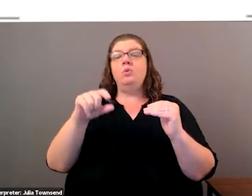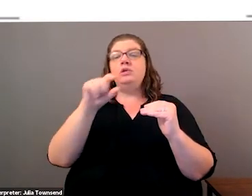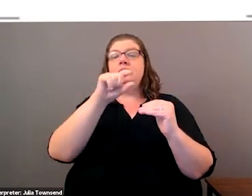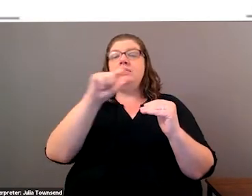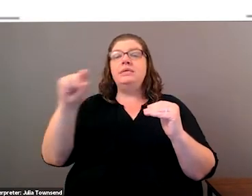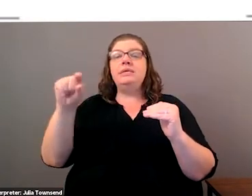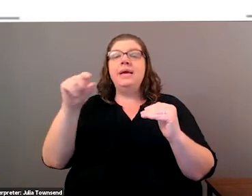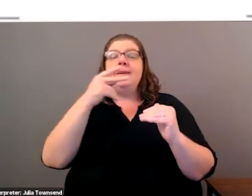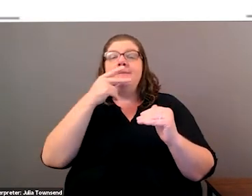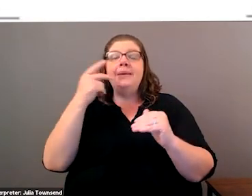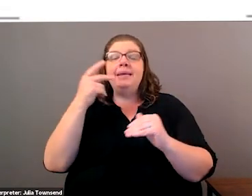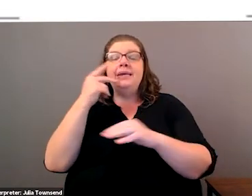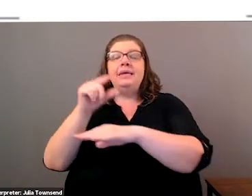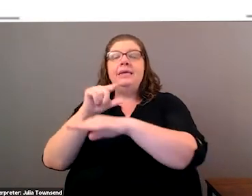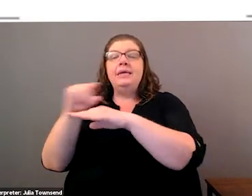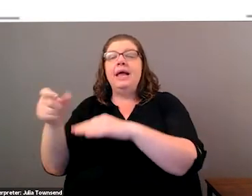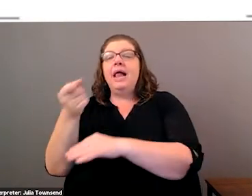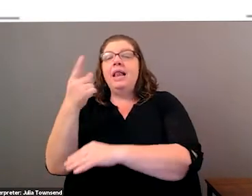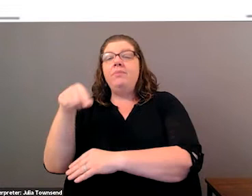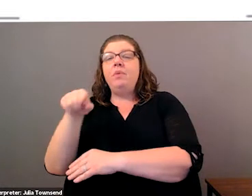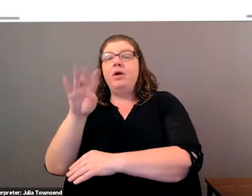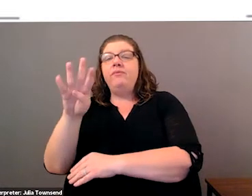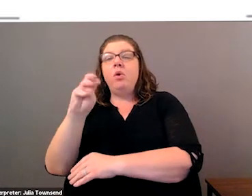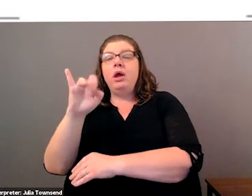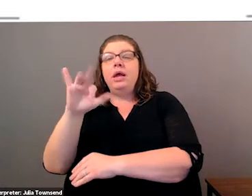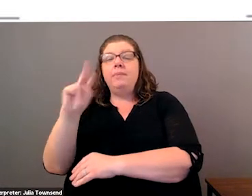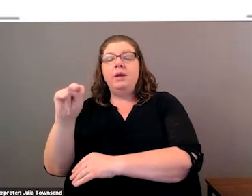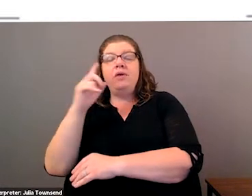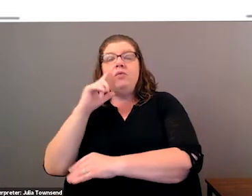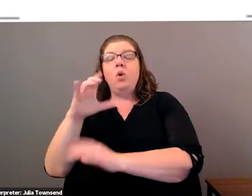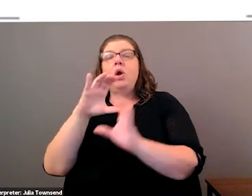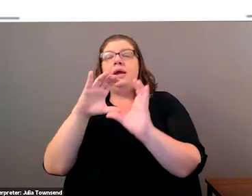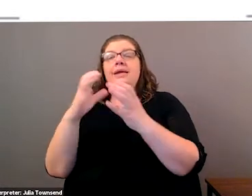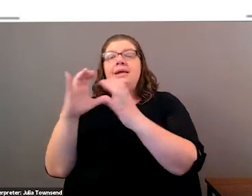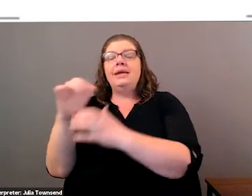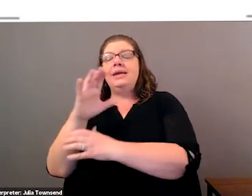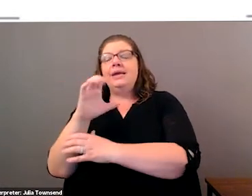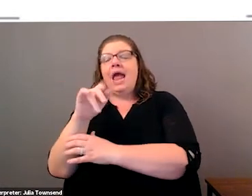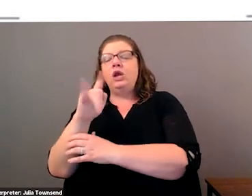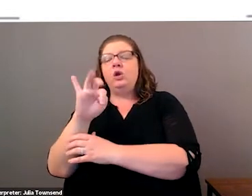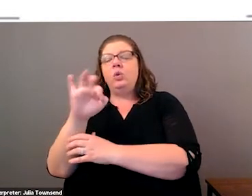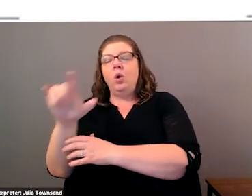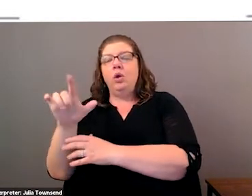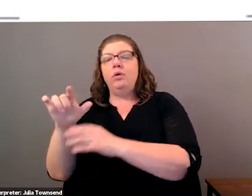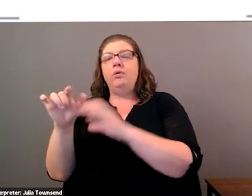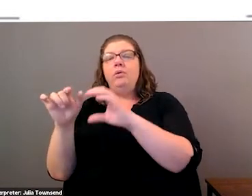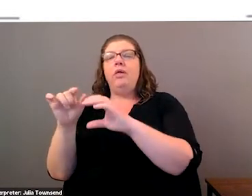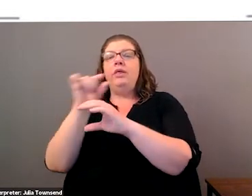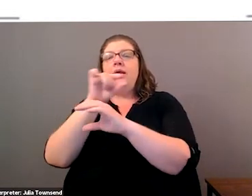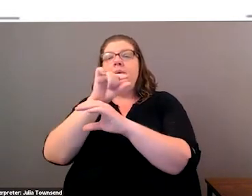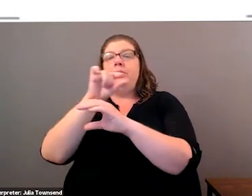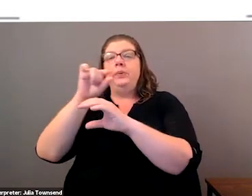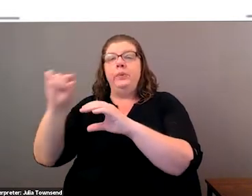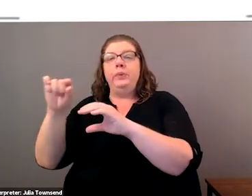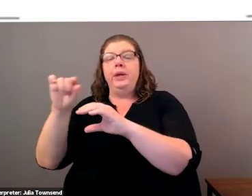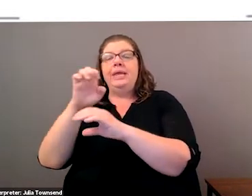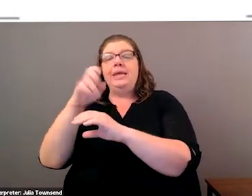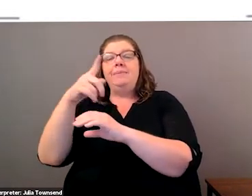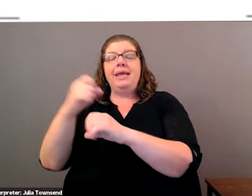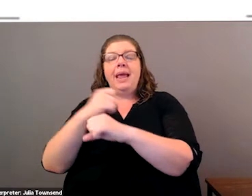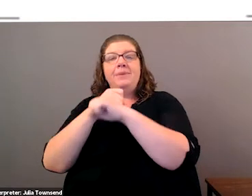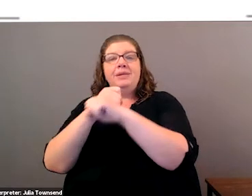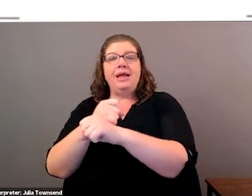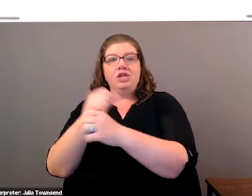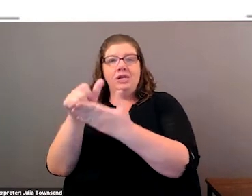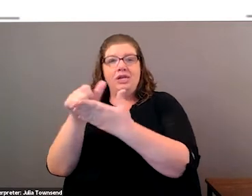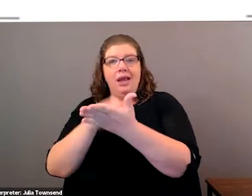pink $11.4 million in categoricals, and then the EPA protection account that you approved